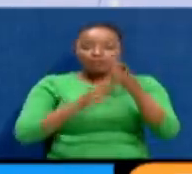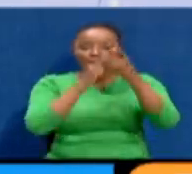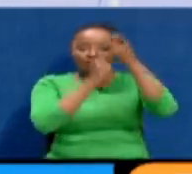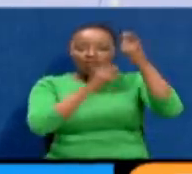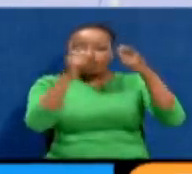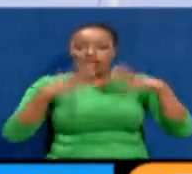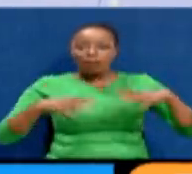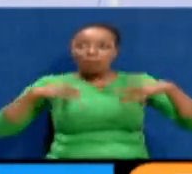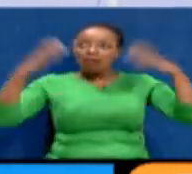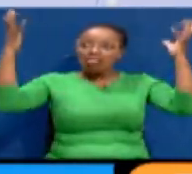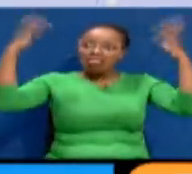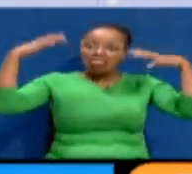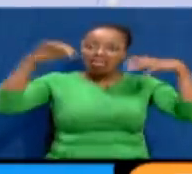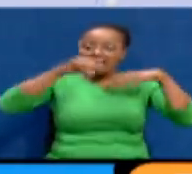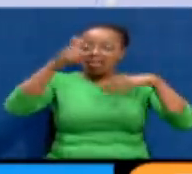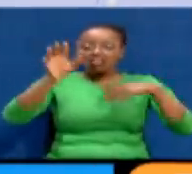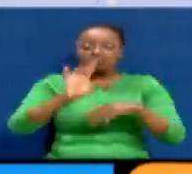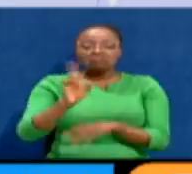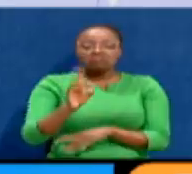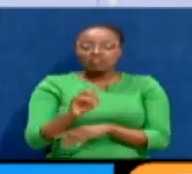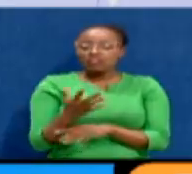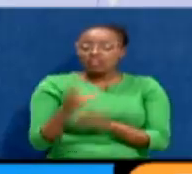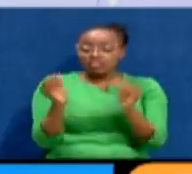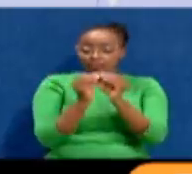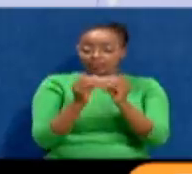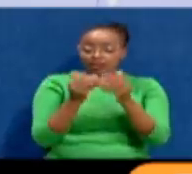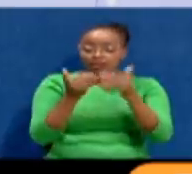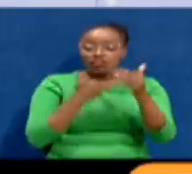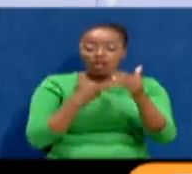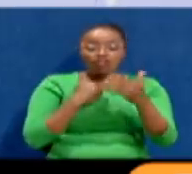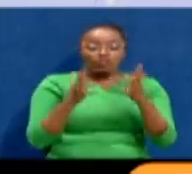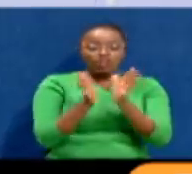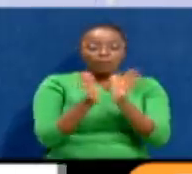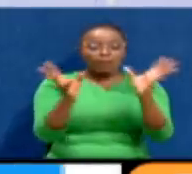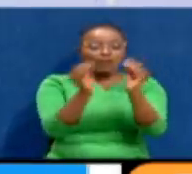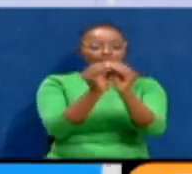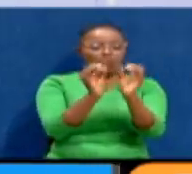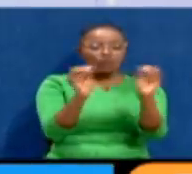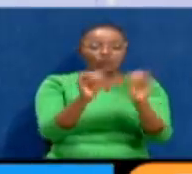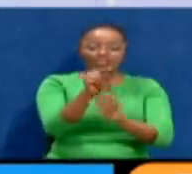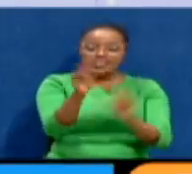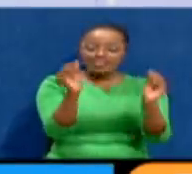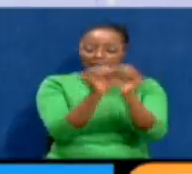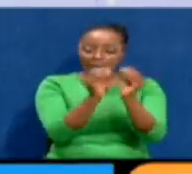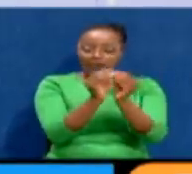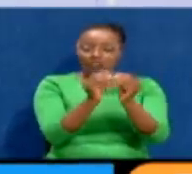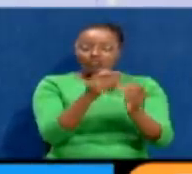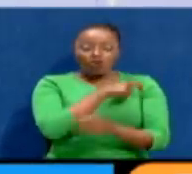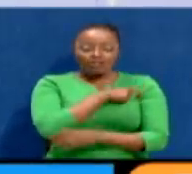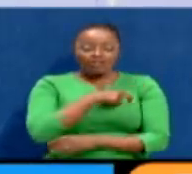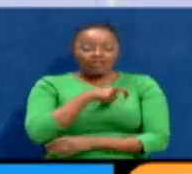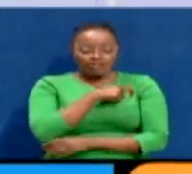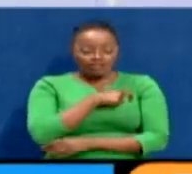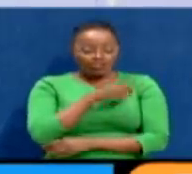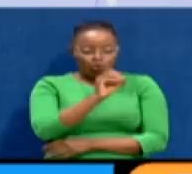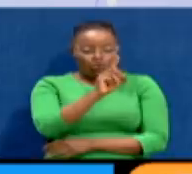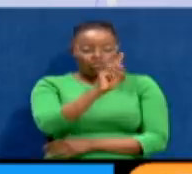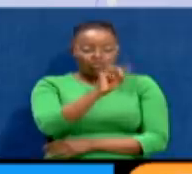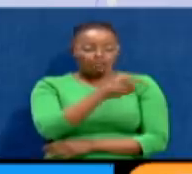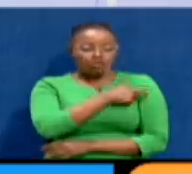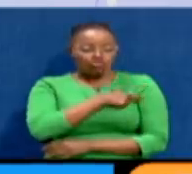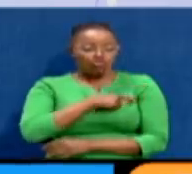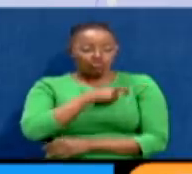and others were being rained on. Actually, the meeting I had was not a public rally. It was a meeting of delegates, of ODM delegates,